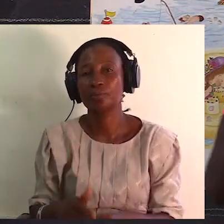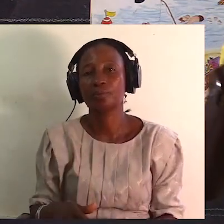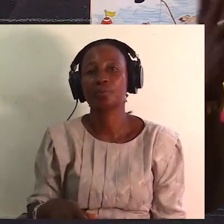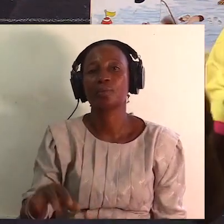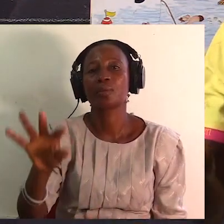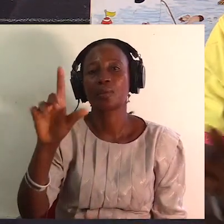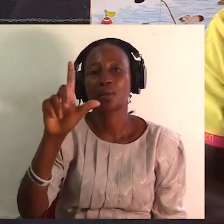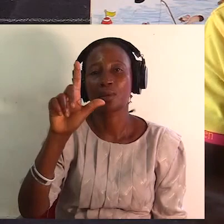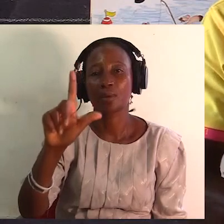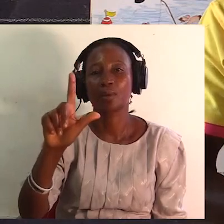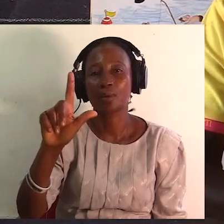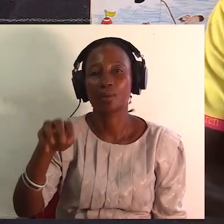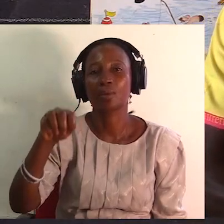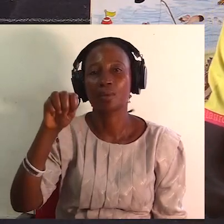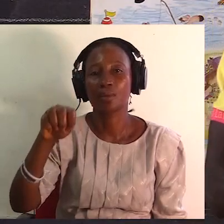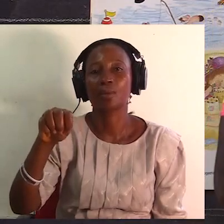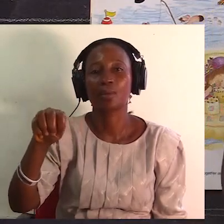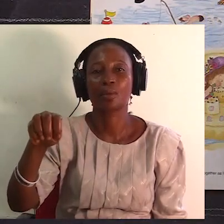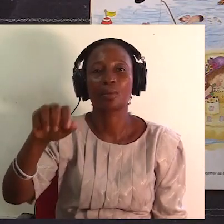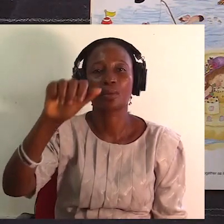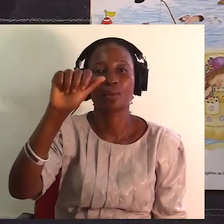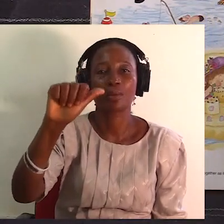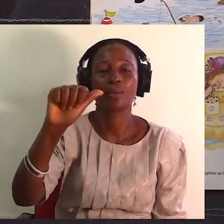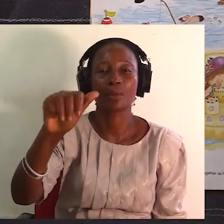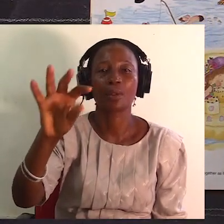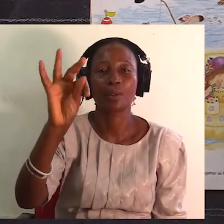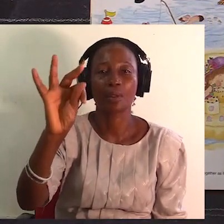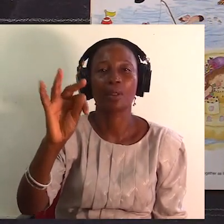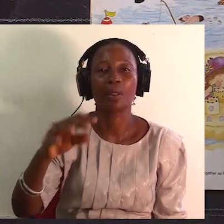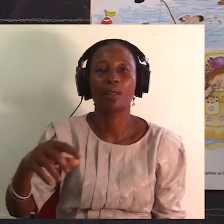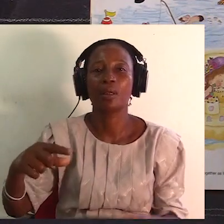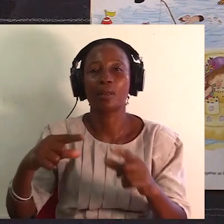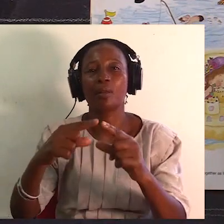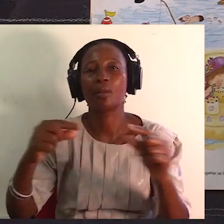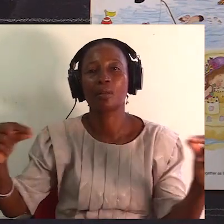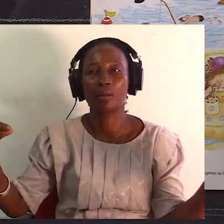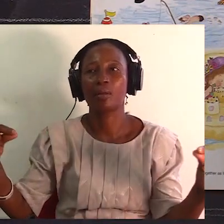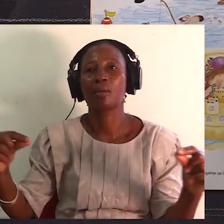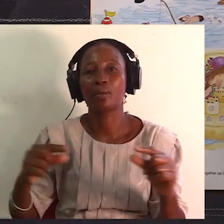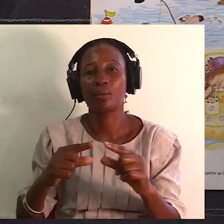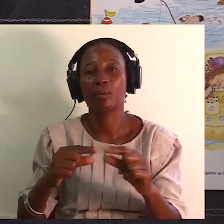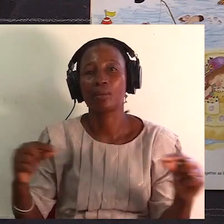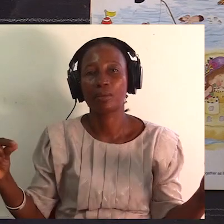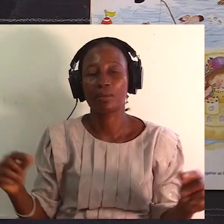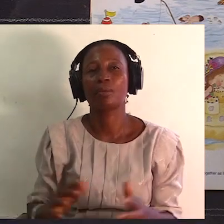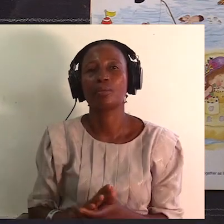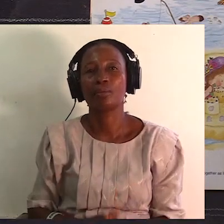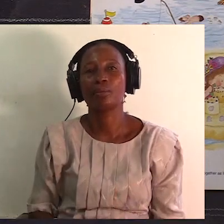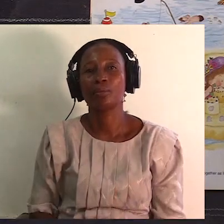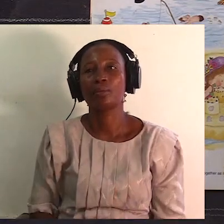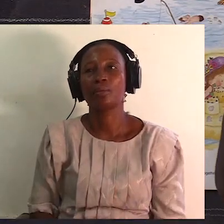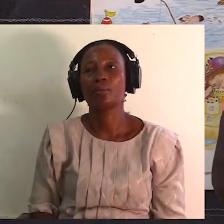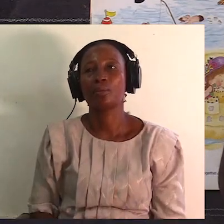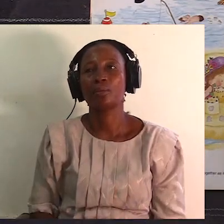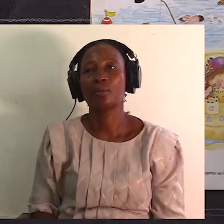And when you say leaf, yes, the word leaf has the sound f, even though it's not at the beginning, but it has